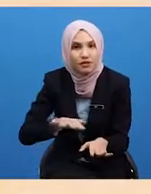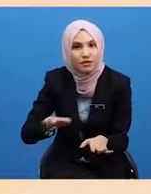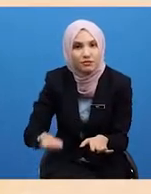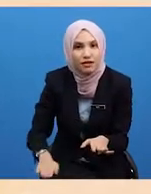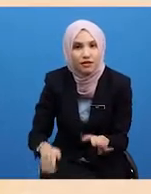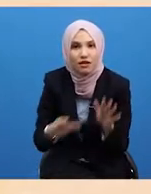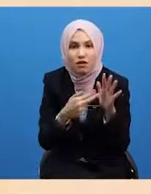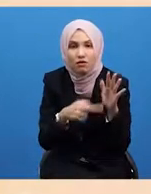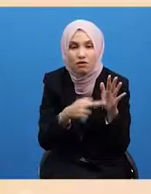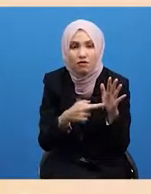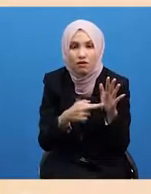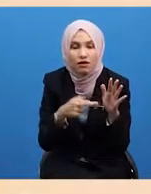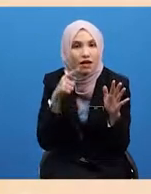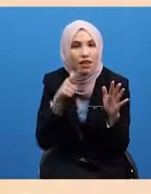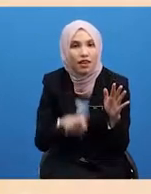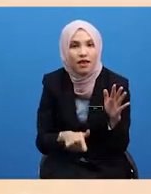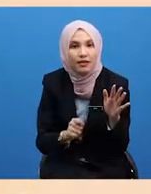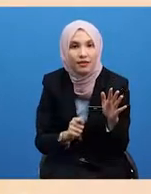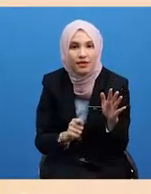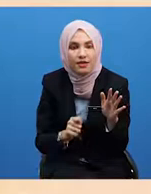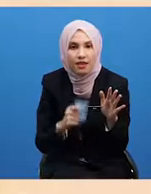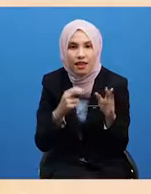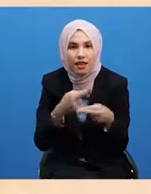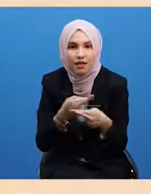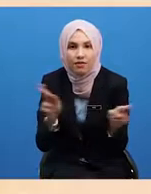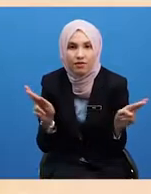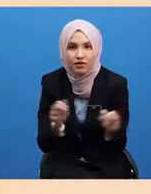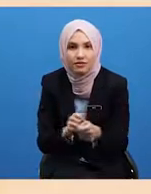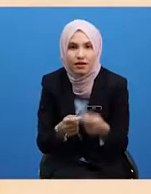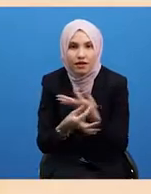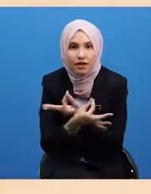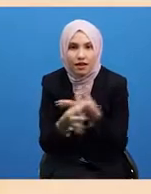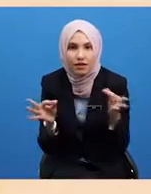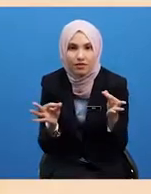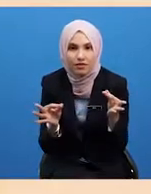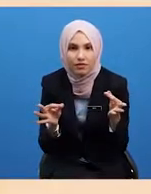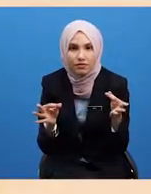of Lady Liberty, although she wins it fair and square.